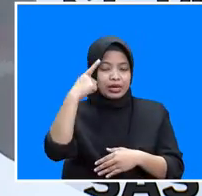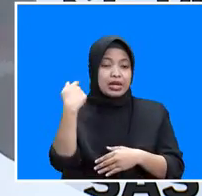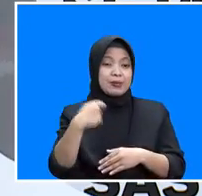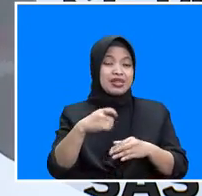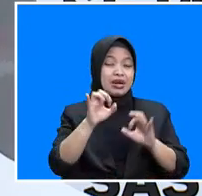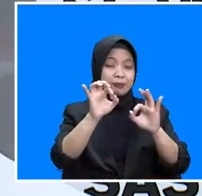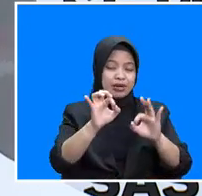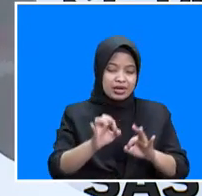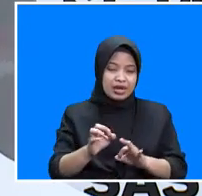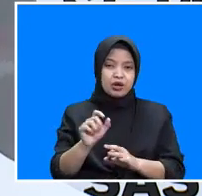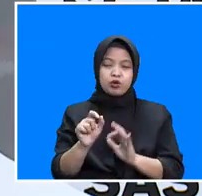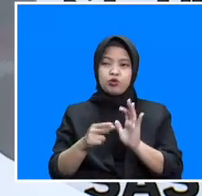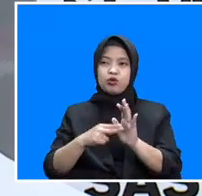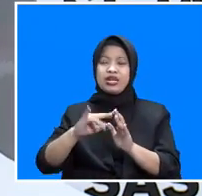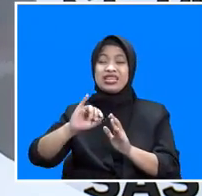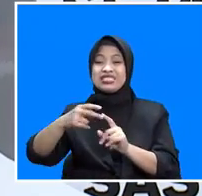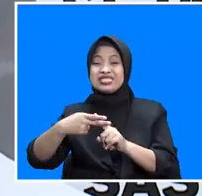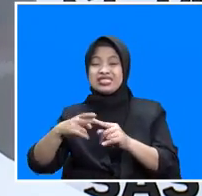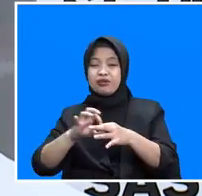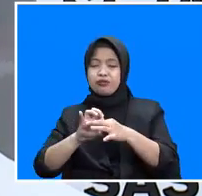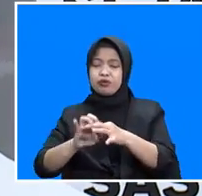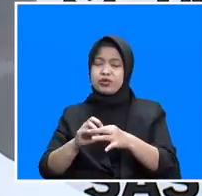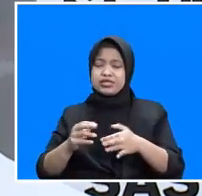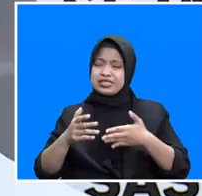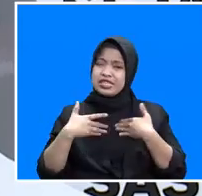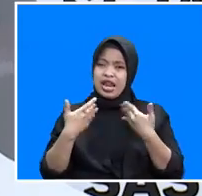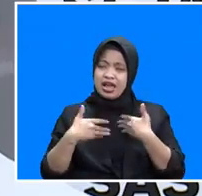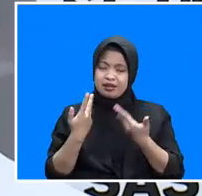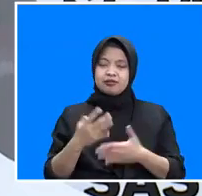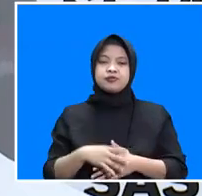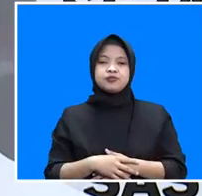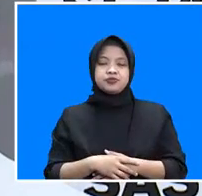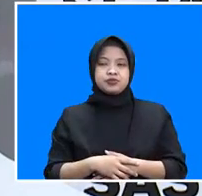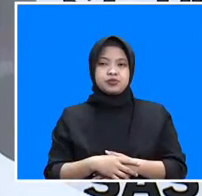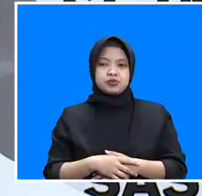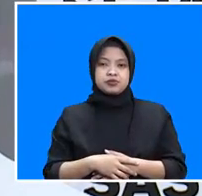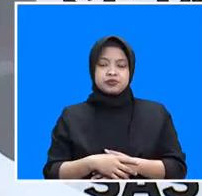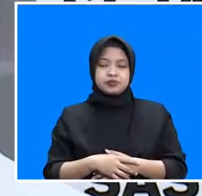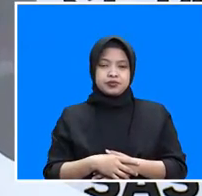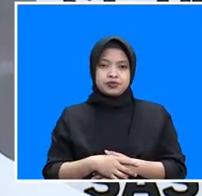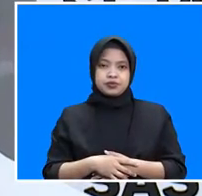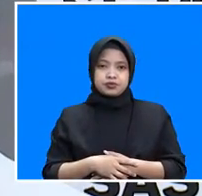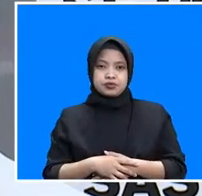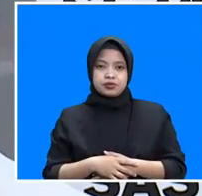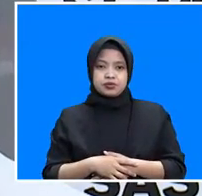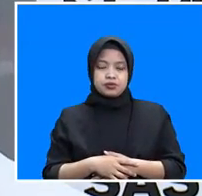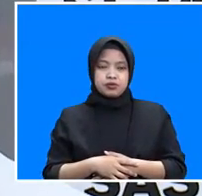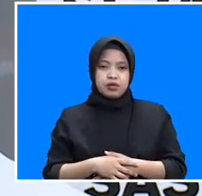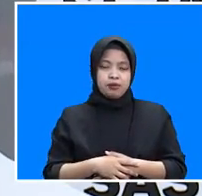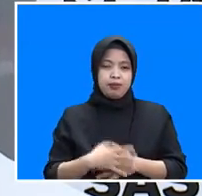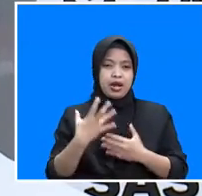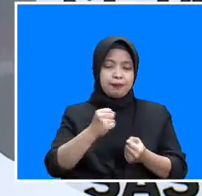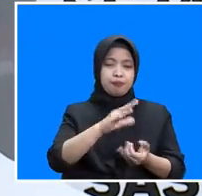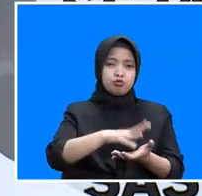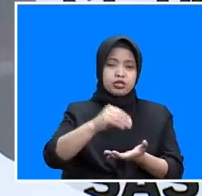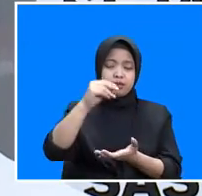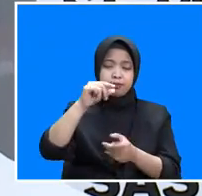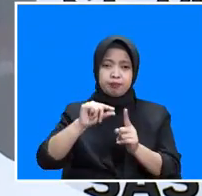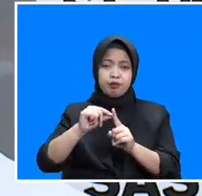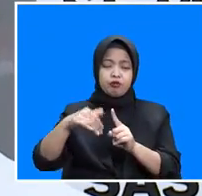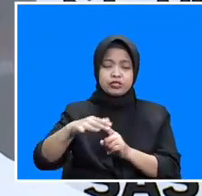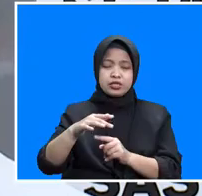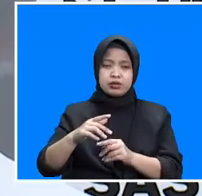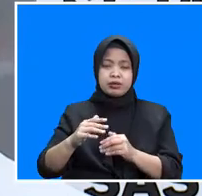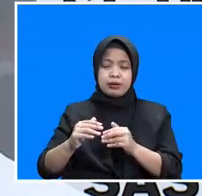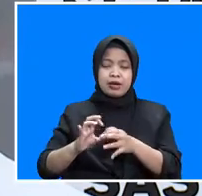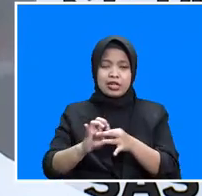district governments. And that can be firstly, investing in really nationwide monitoring of trying to understand the